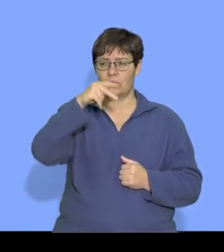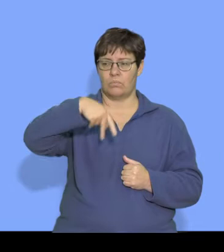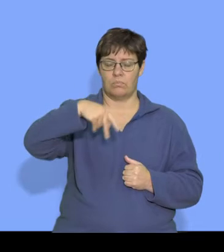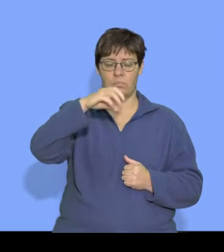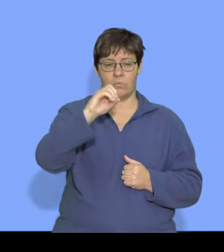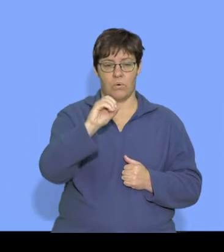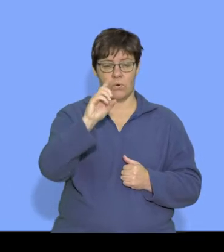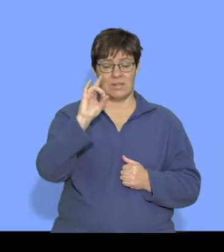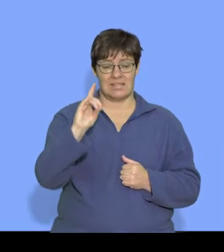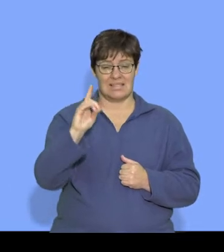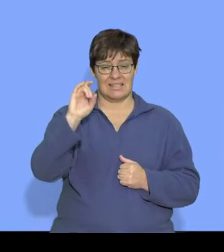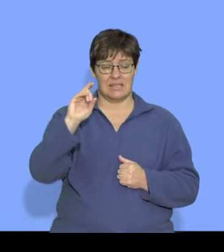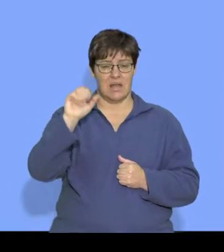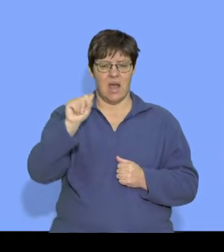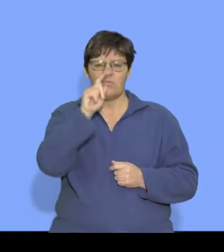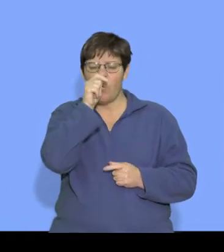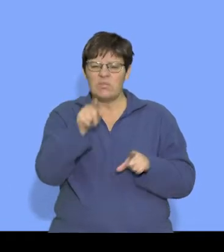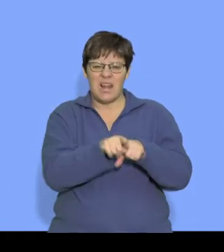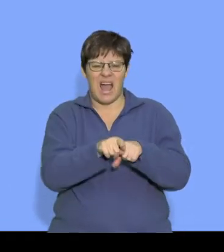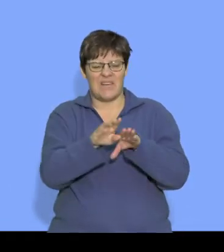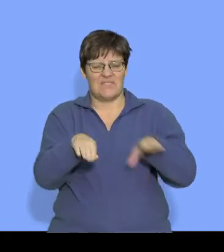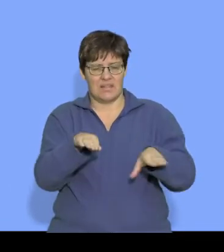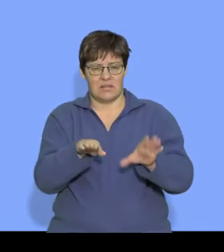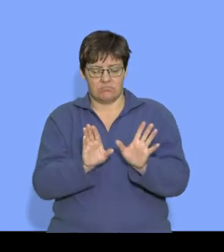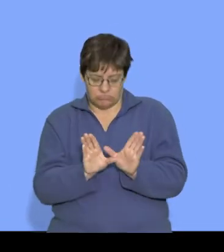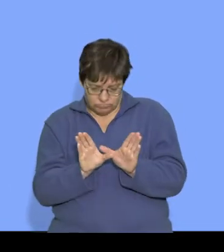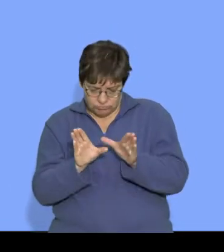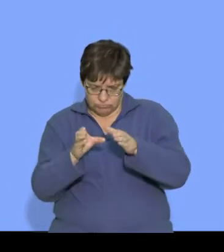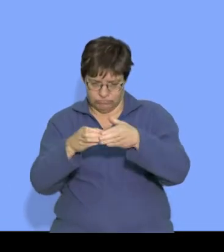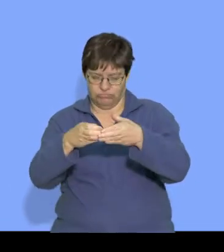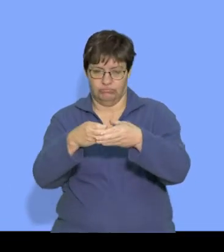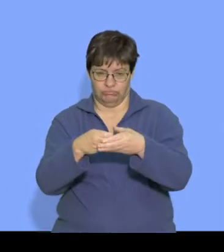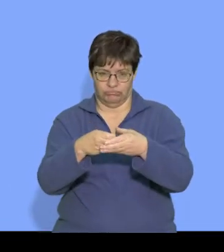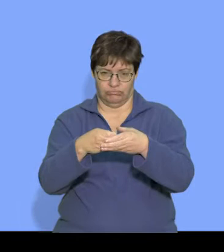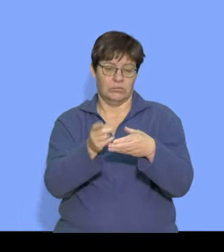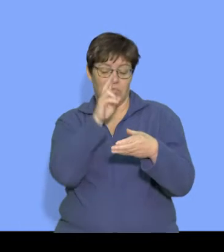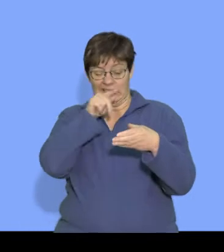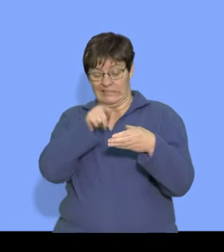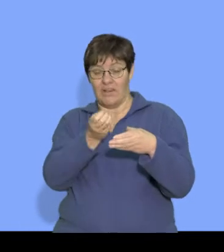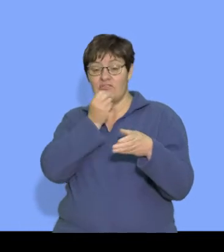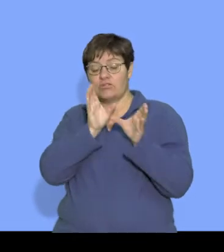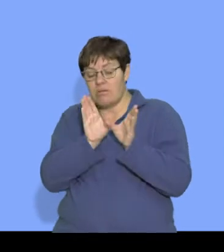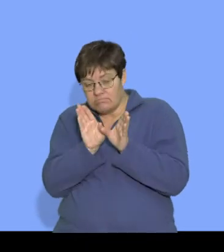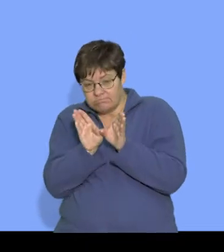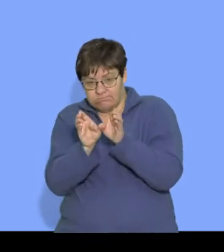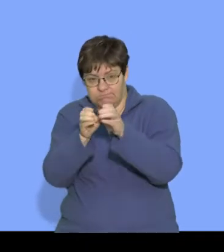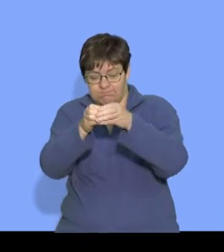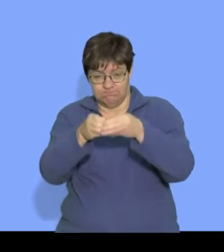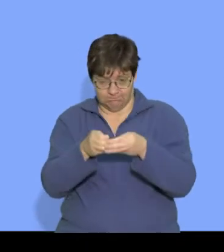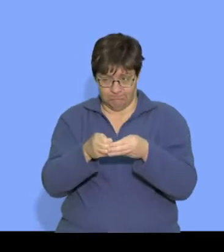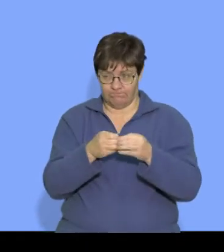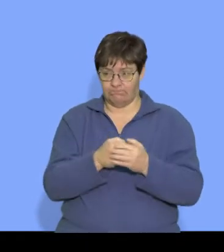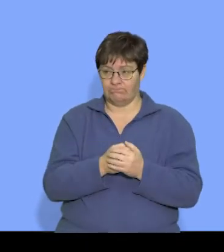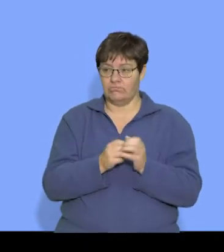structures essentially will engulf a foreign particle that they see as food. So these false